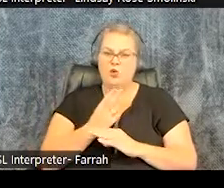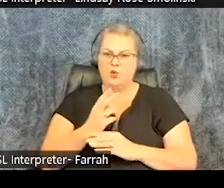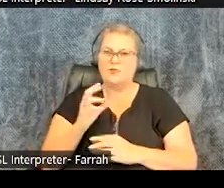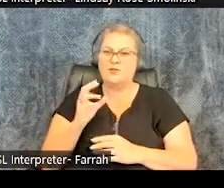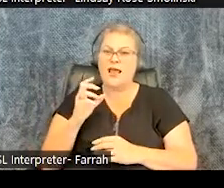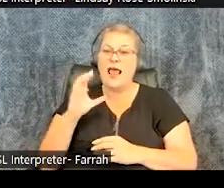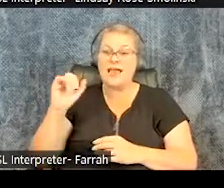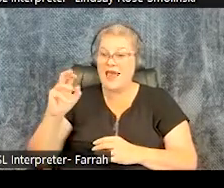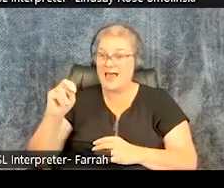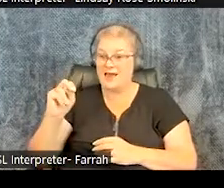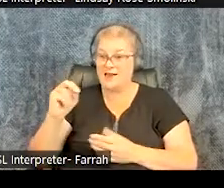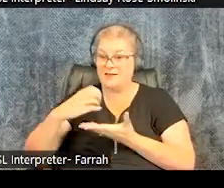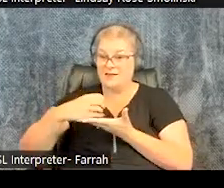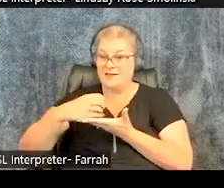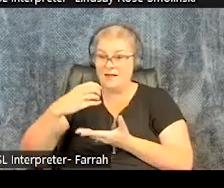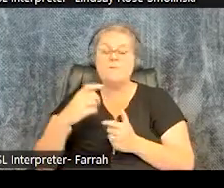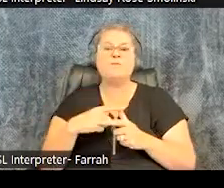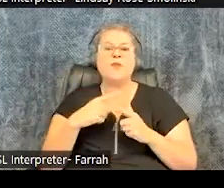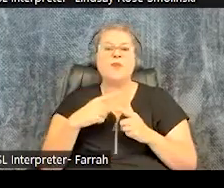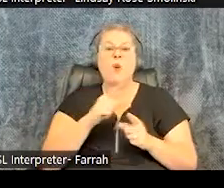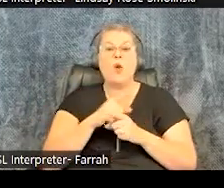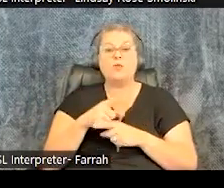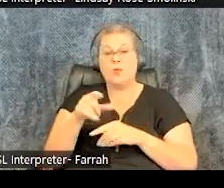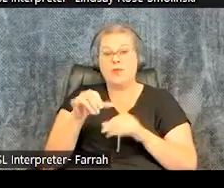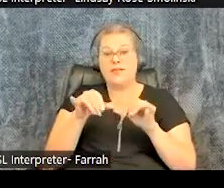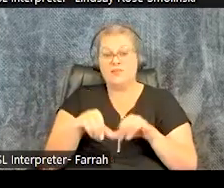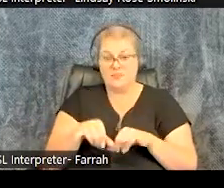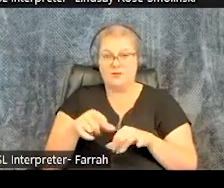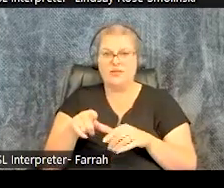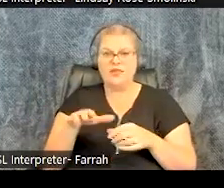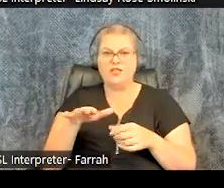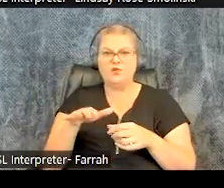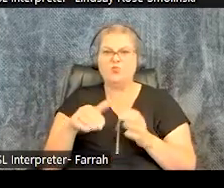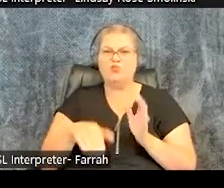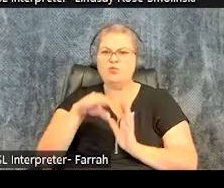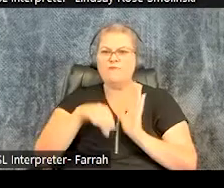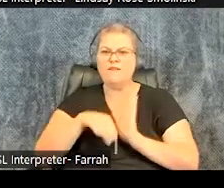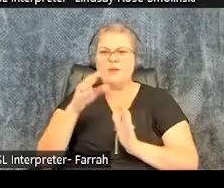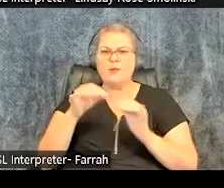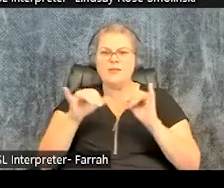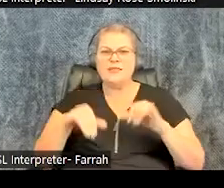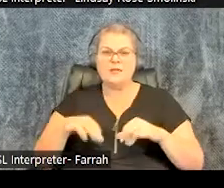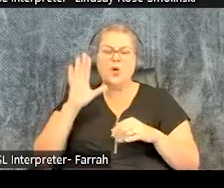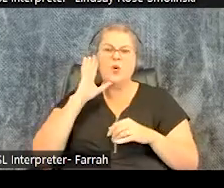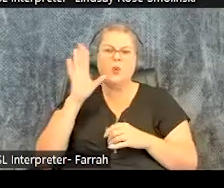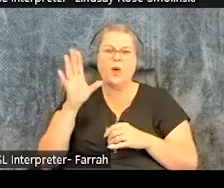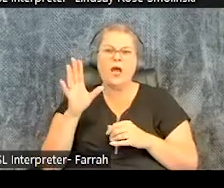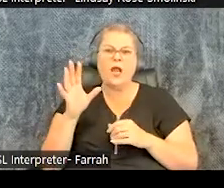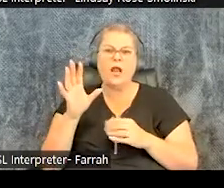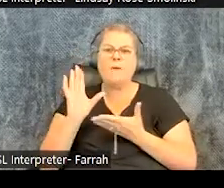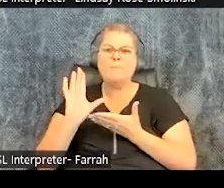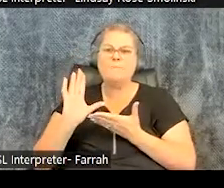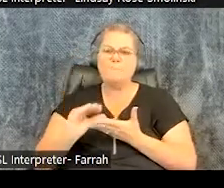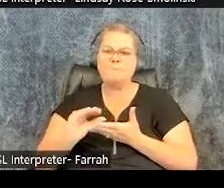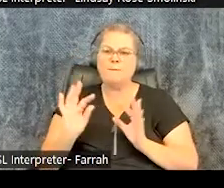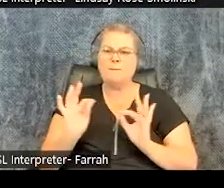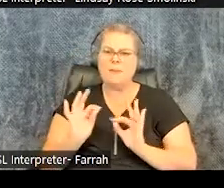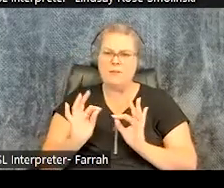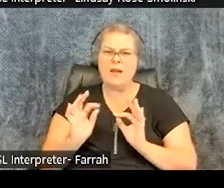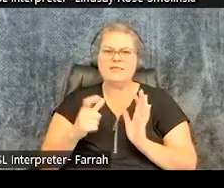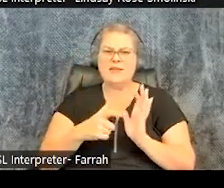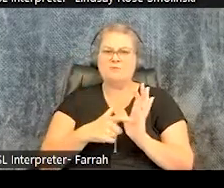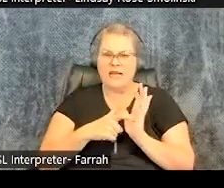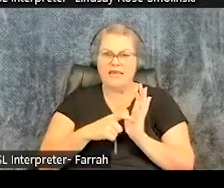And also, these systems these refillable systems are going to be they're going to minimize these mandates that are all